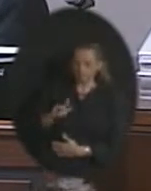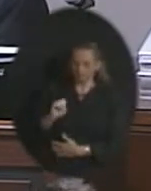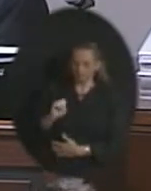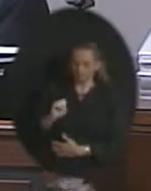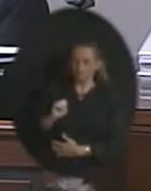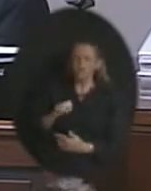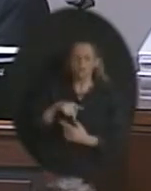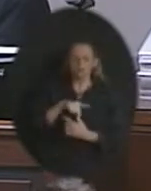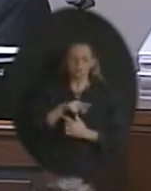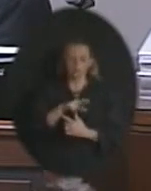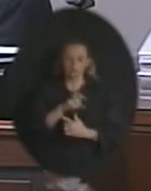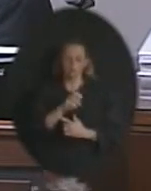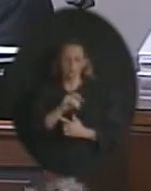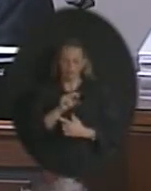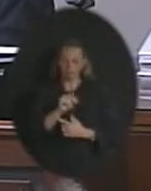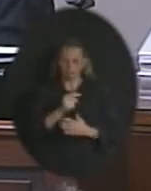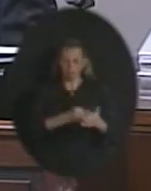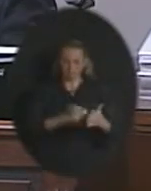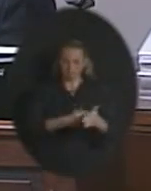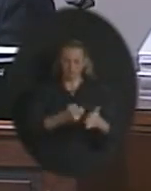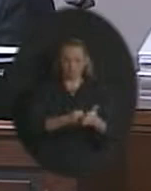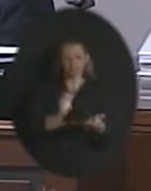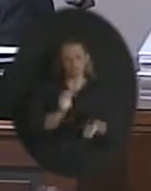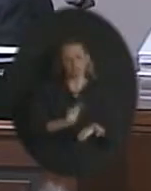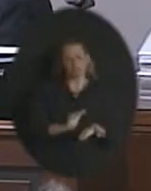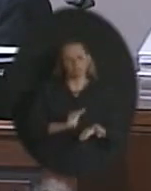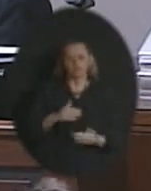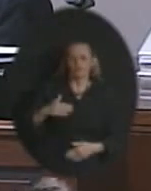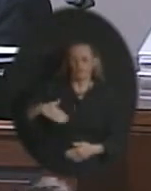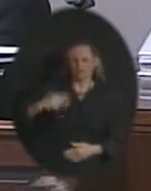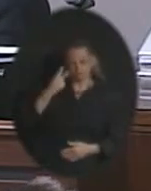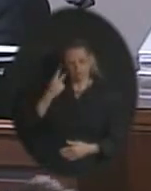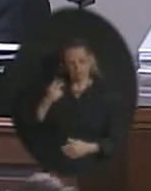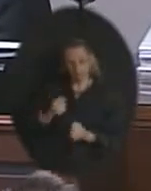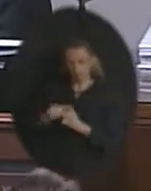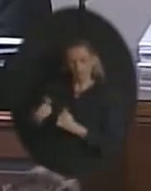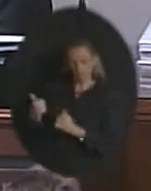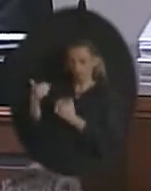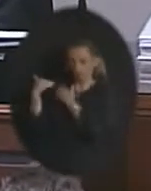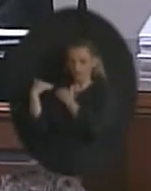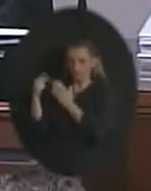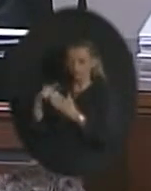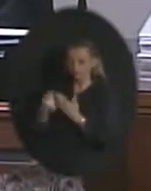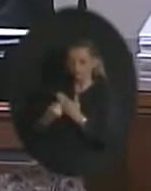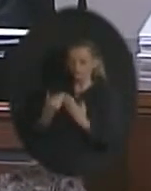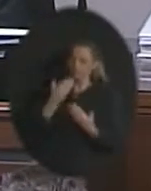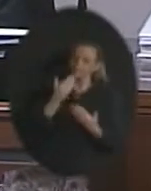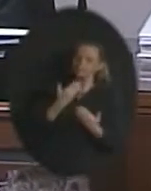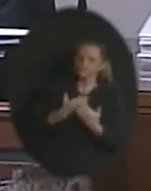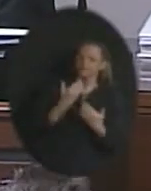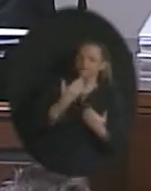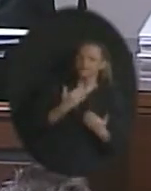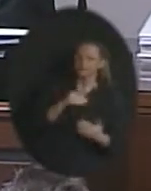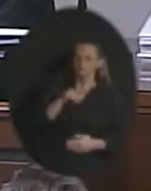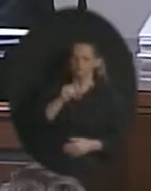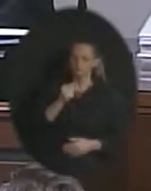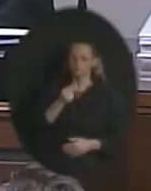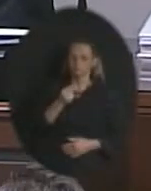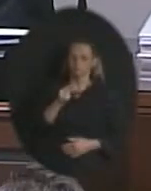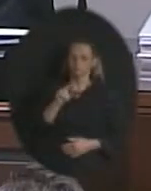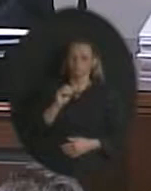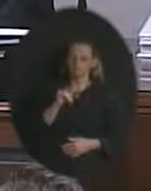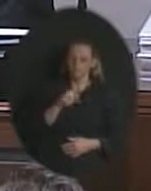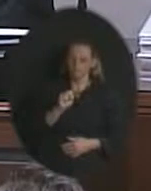down. Which I haven't seen in a liability program. So thanks to Thomas McGee for being the broker on that and being